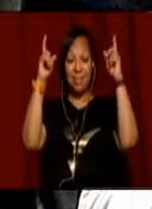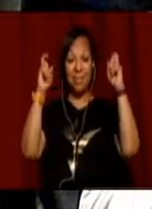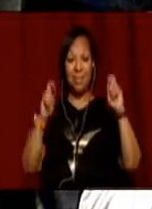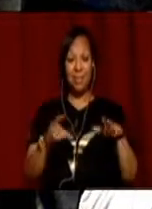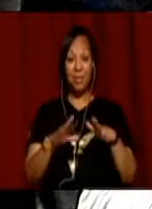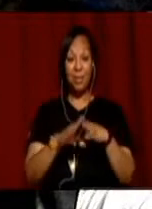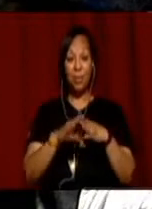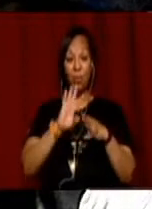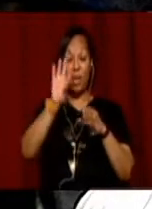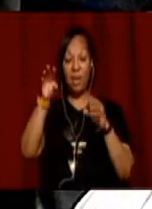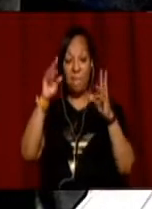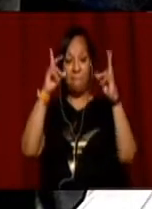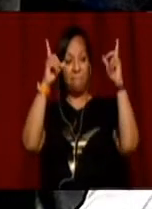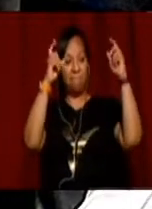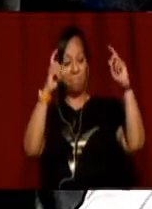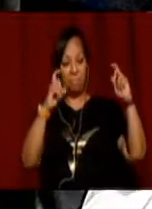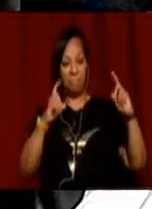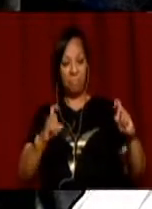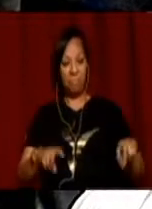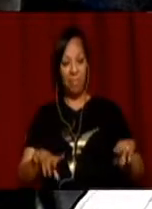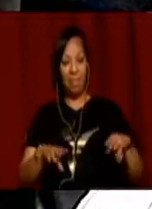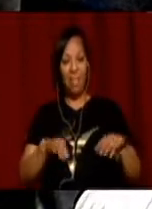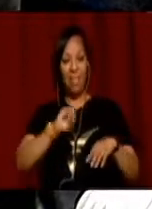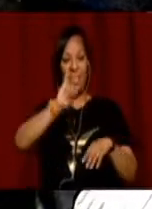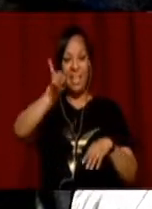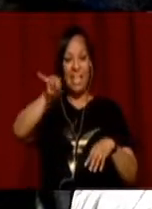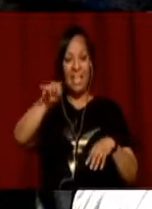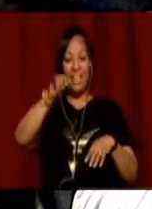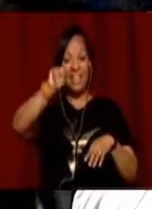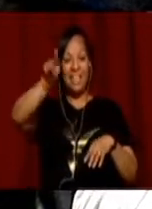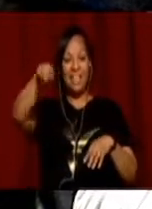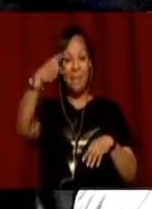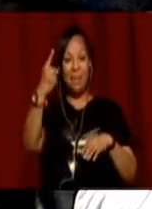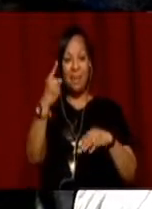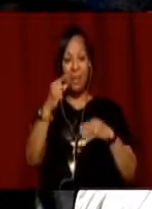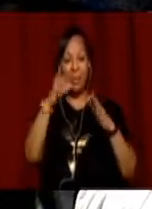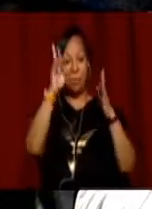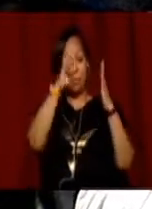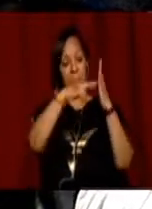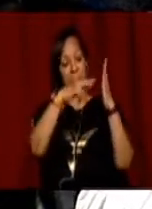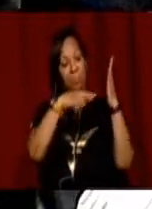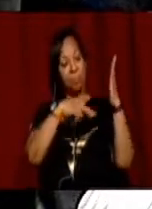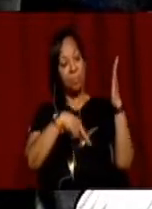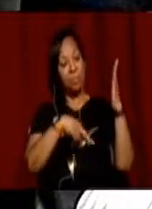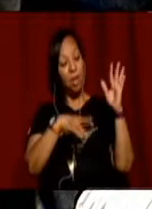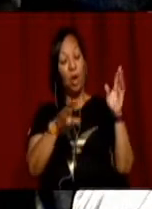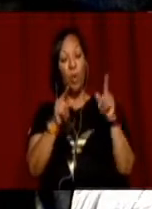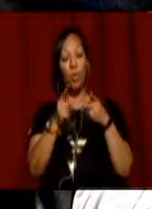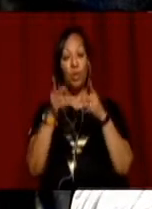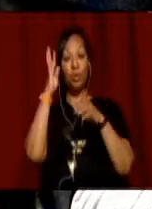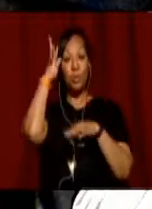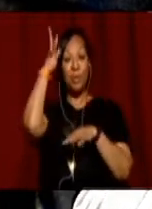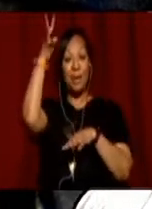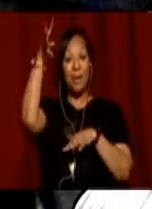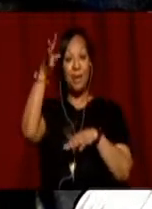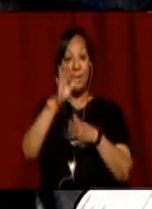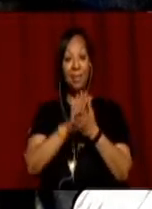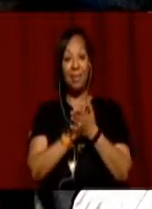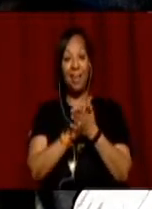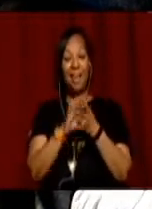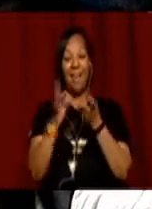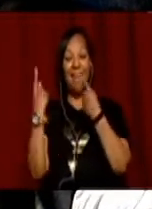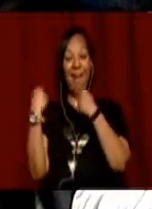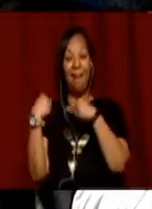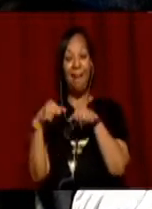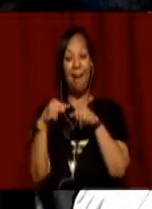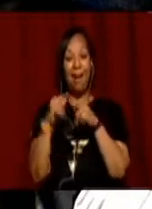We evaluated them. They evaluated the independent research by which the tests were created, and and how they